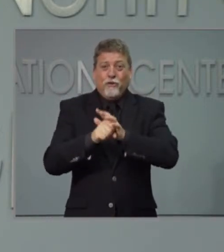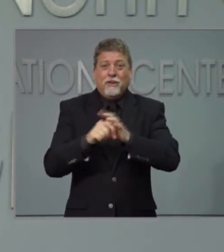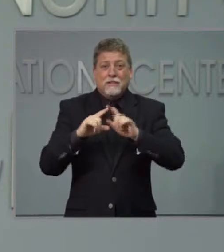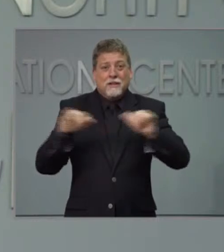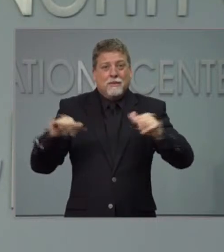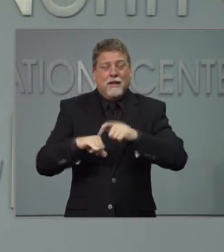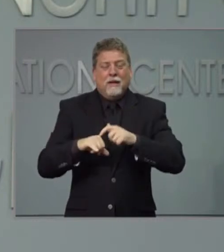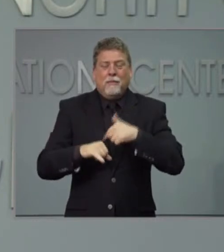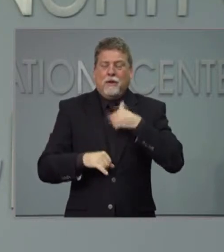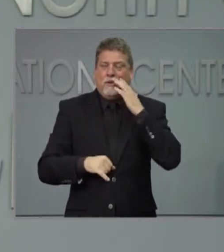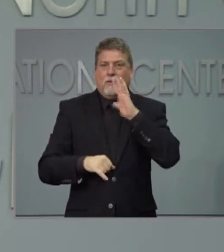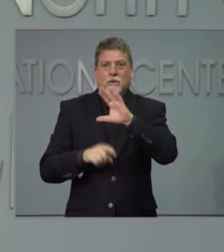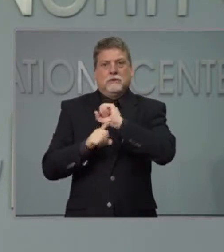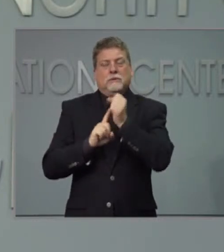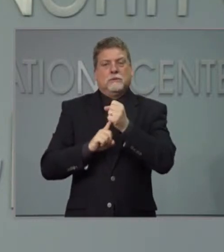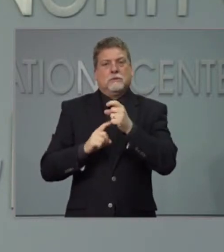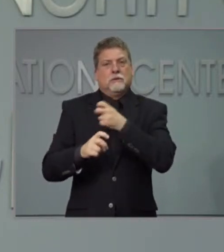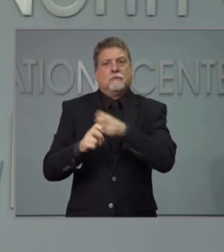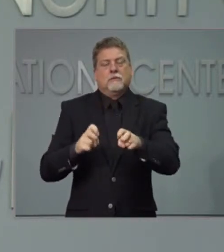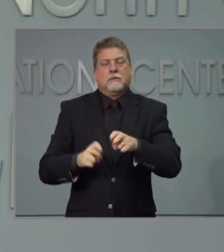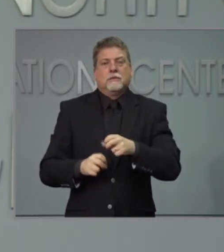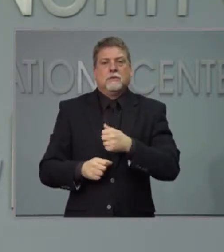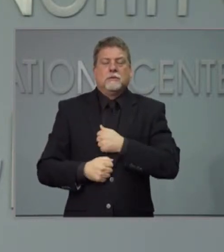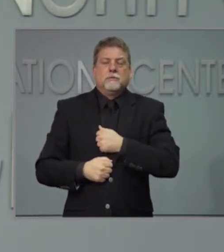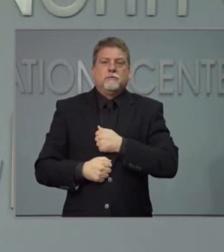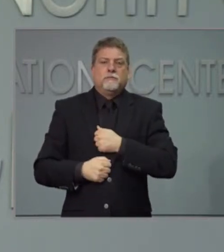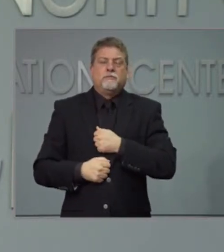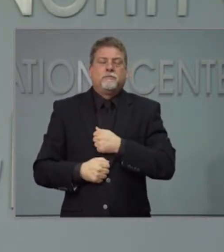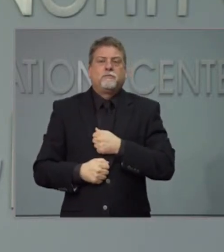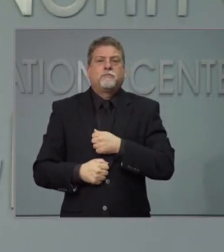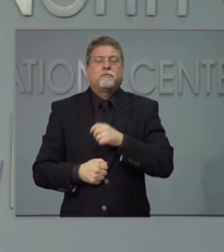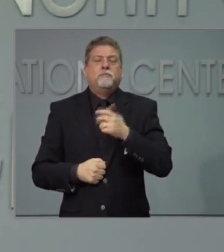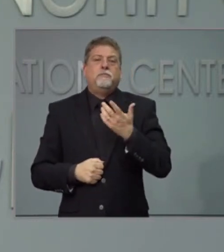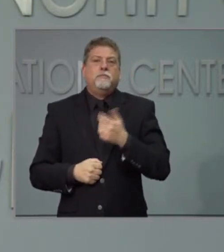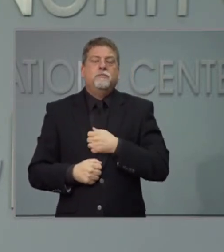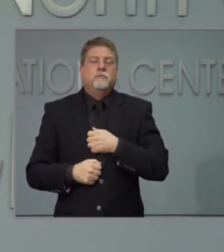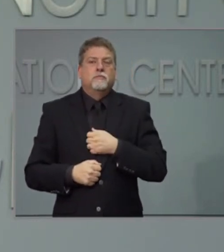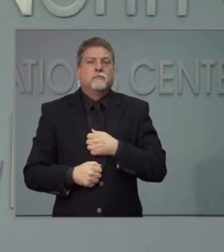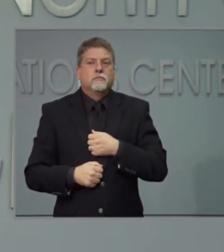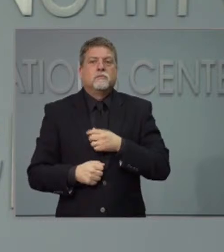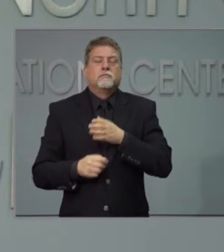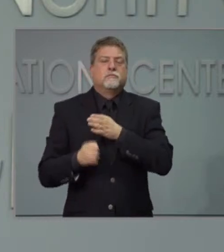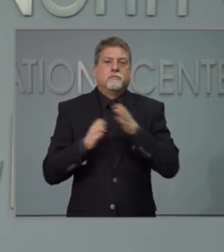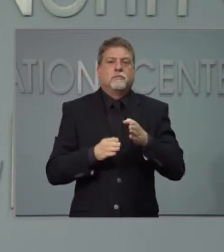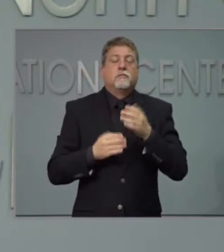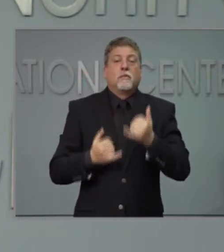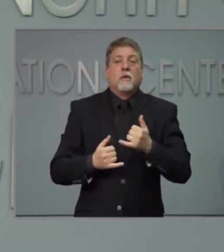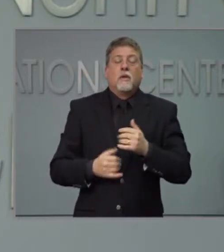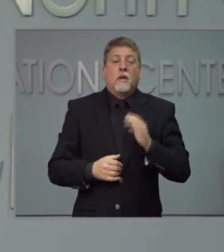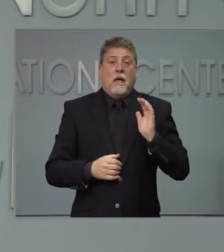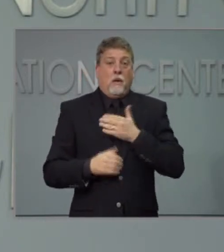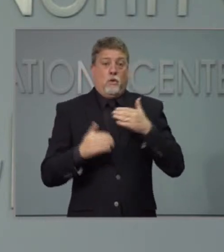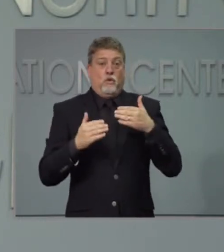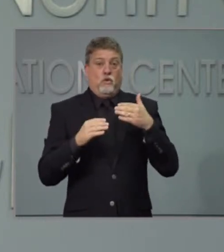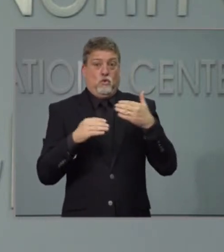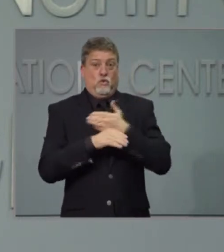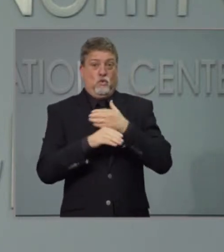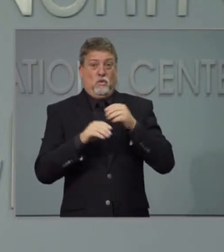situation that you all are dealing with. We hope that with this new county metric